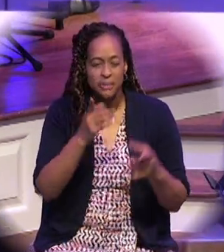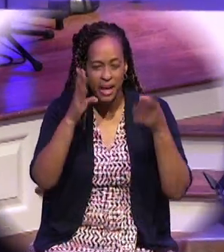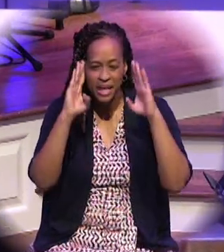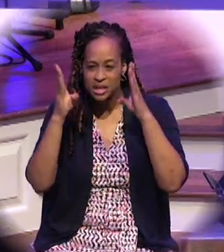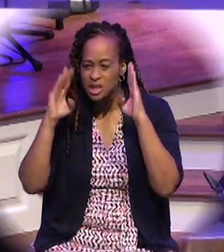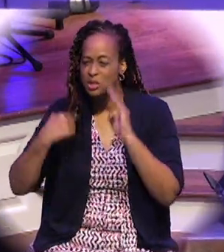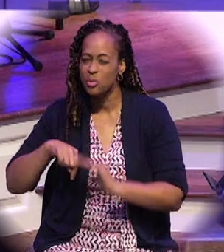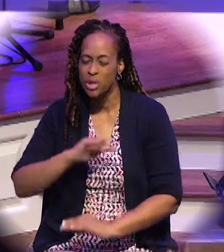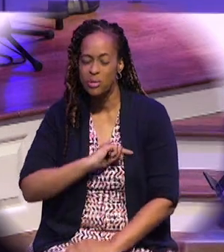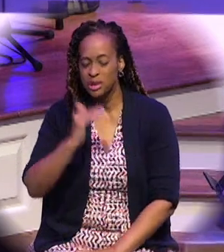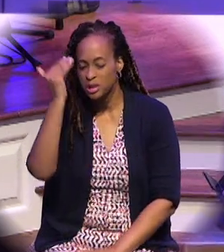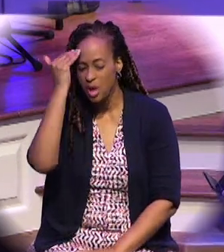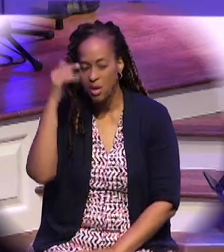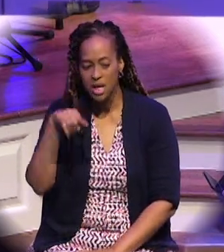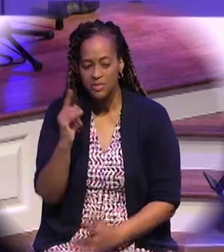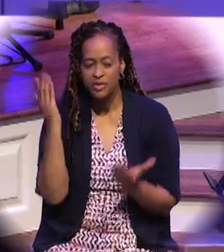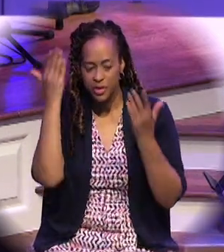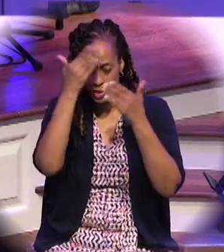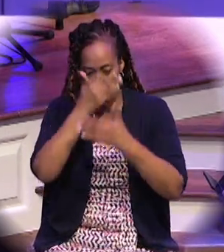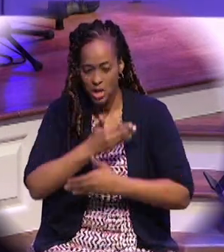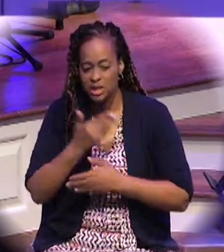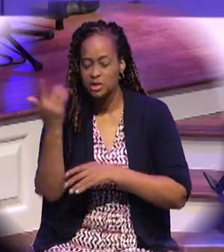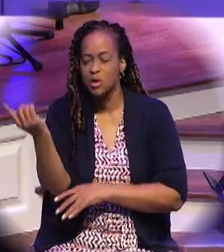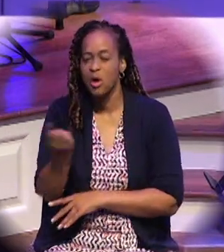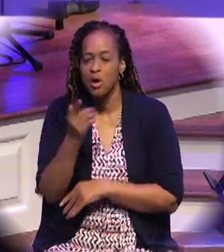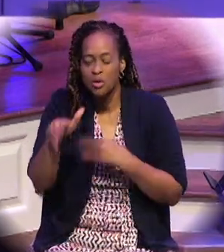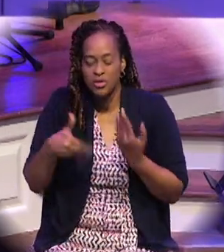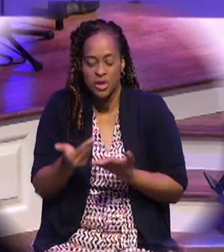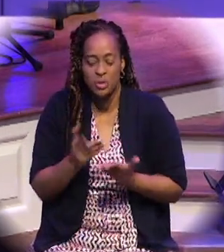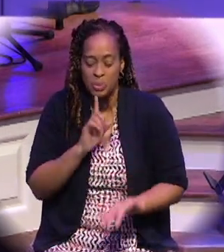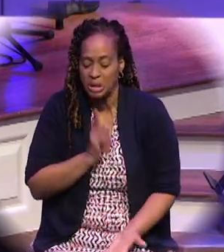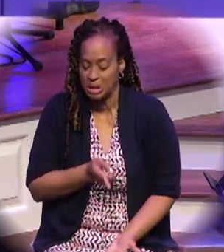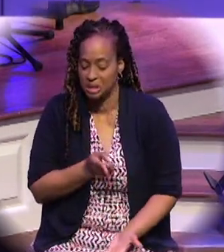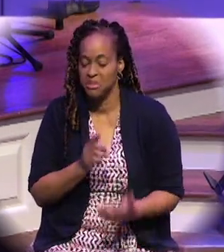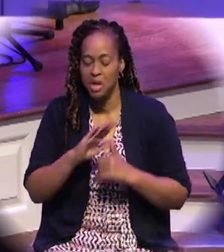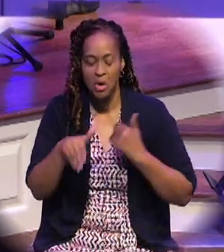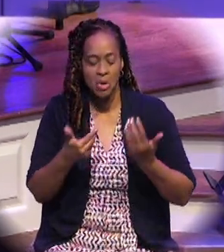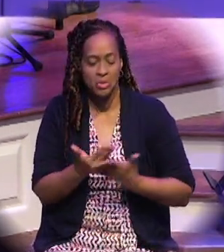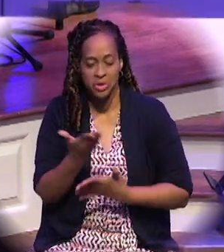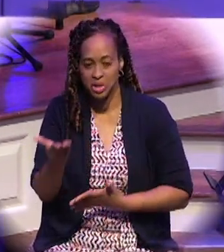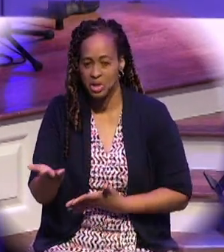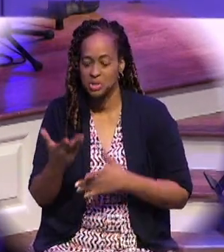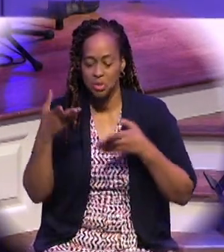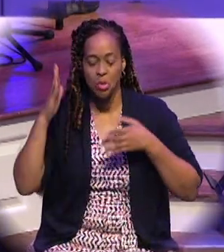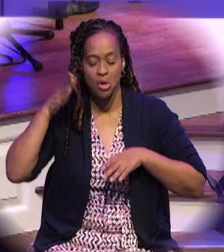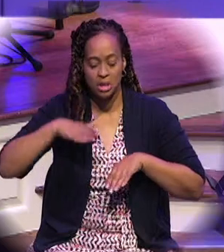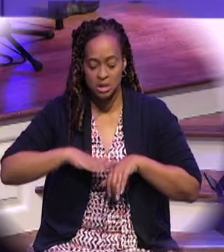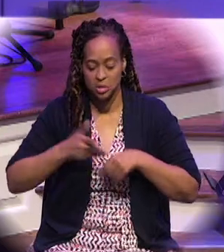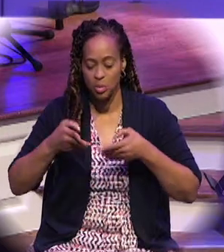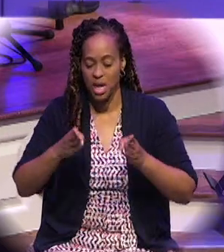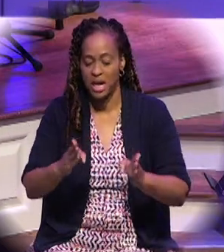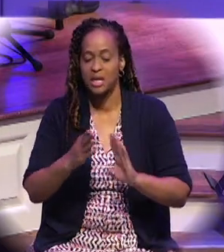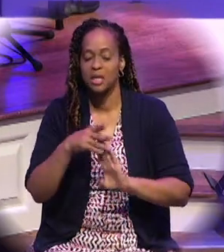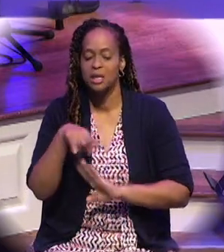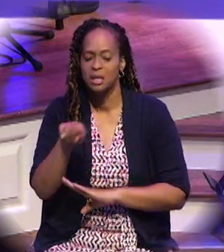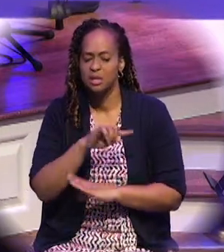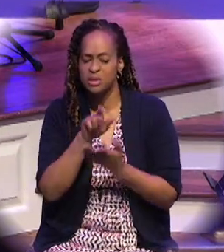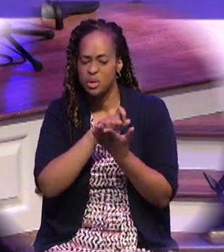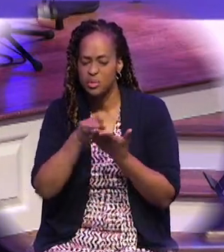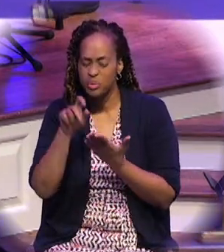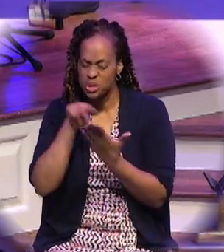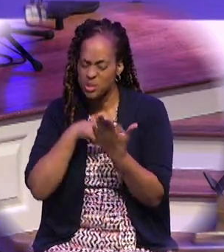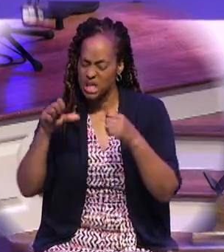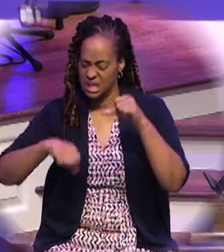attention, we would know that the darkness is all there really is, all that's really on its way. I was reading a science